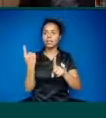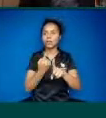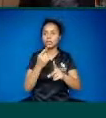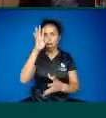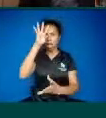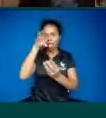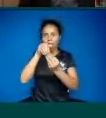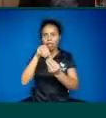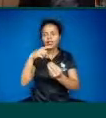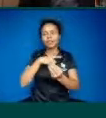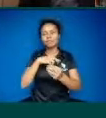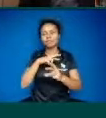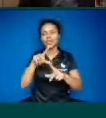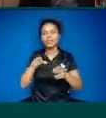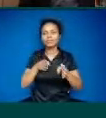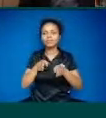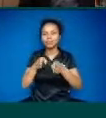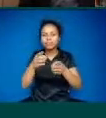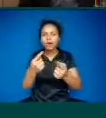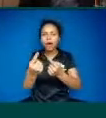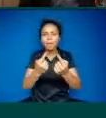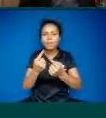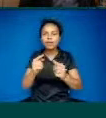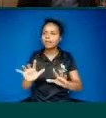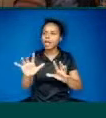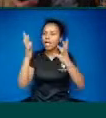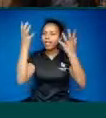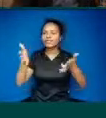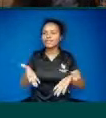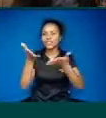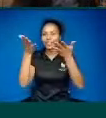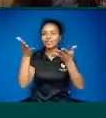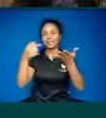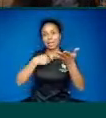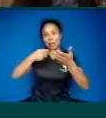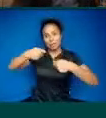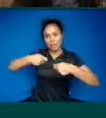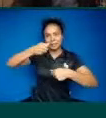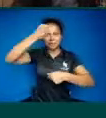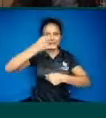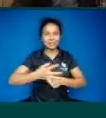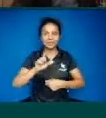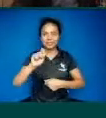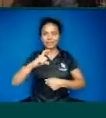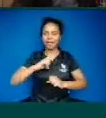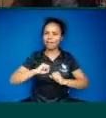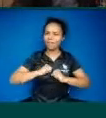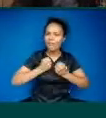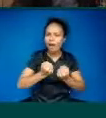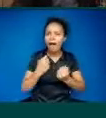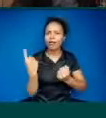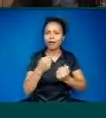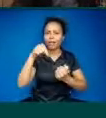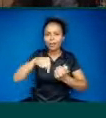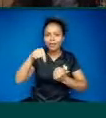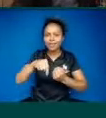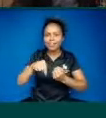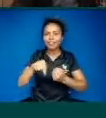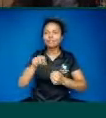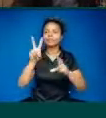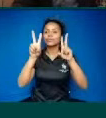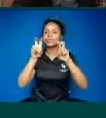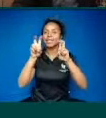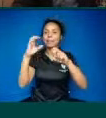And to end this trajectory of success, we have to talk about the great efforts